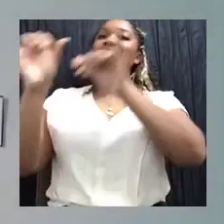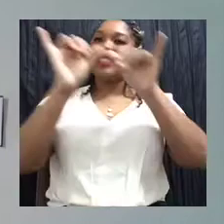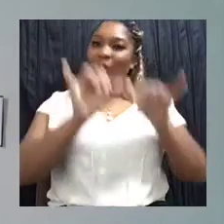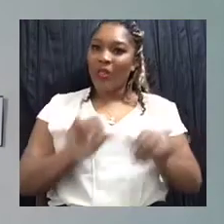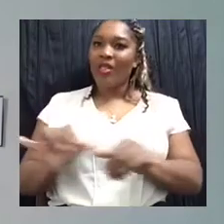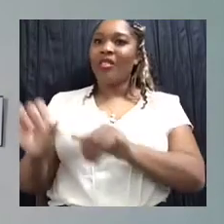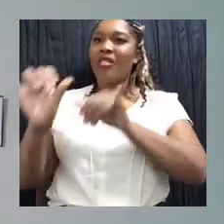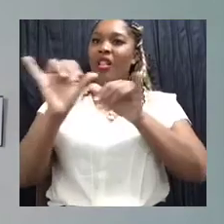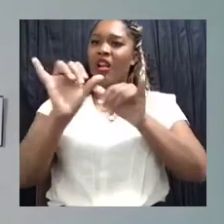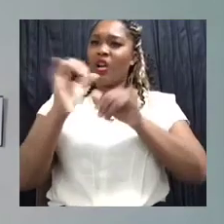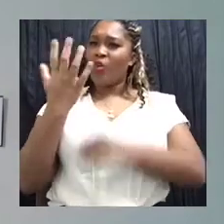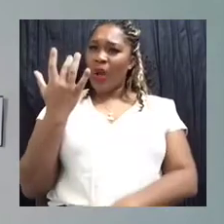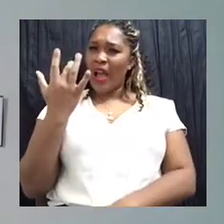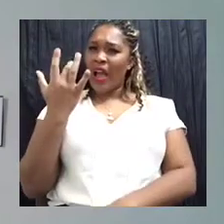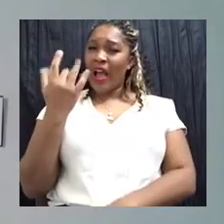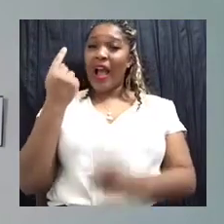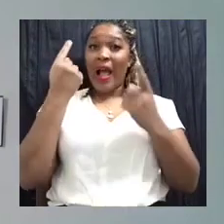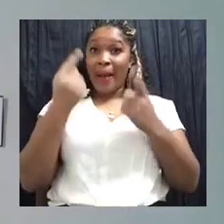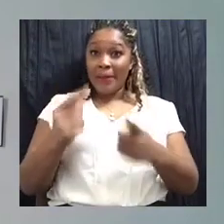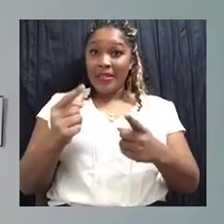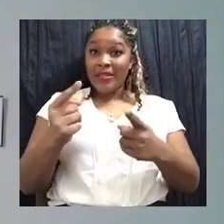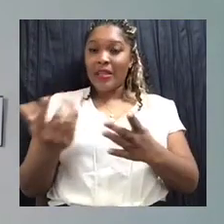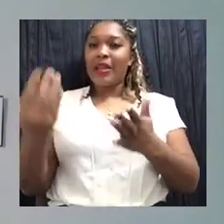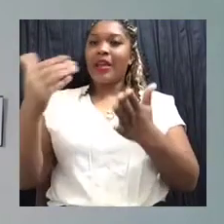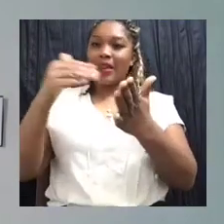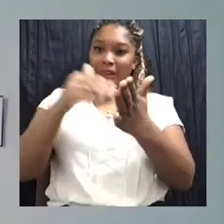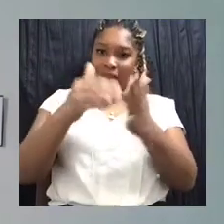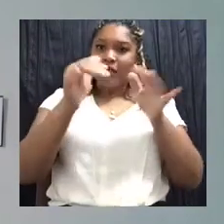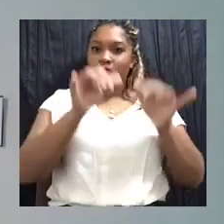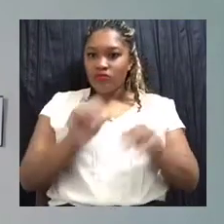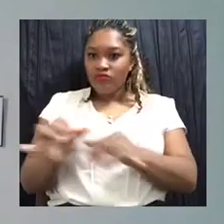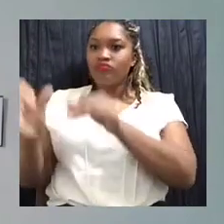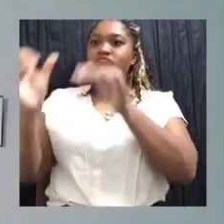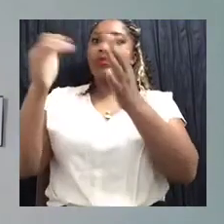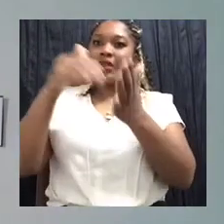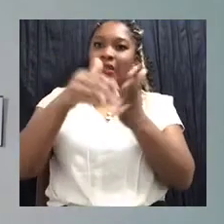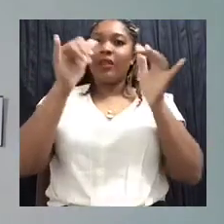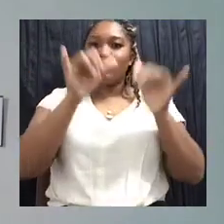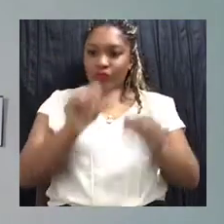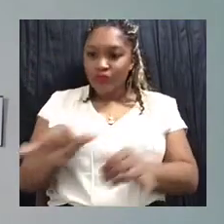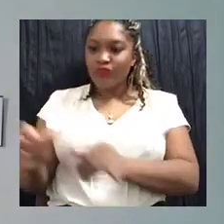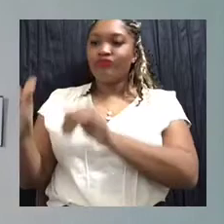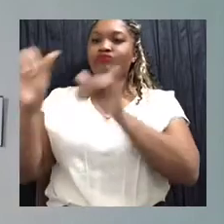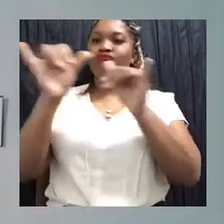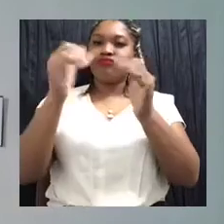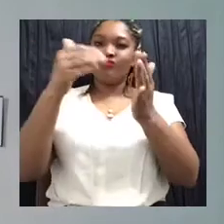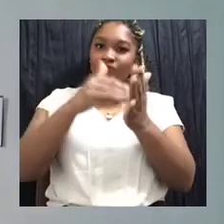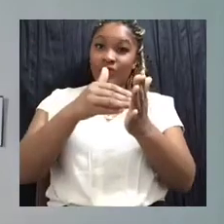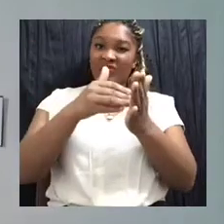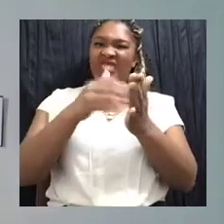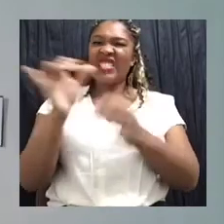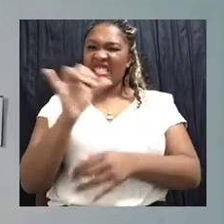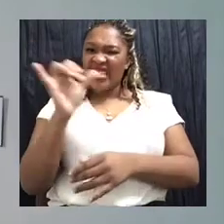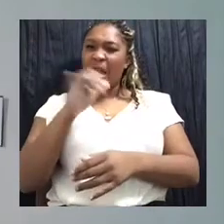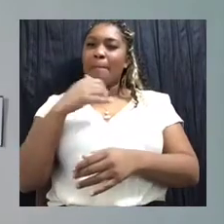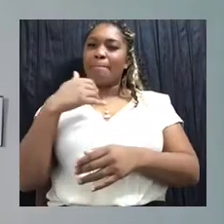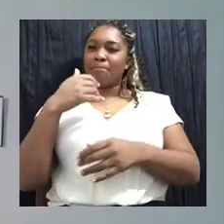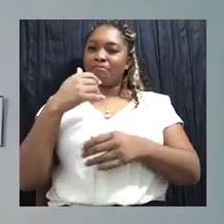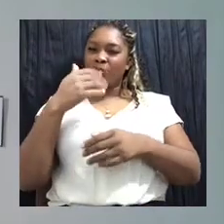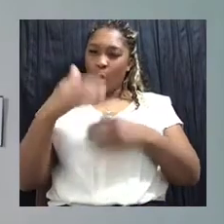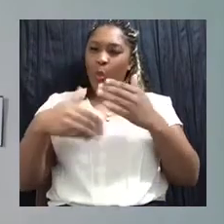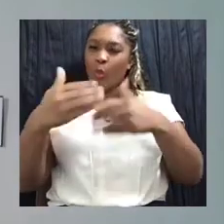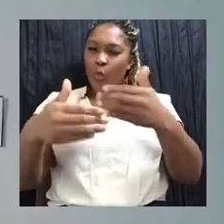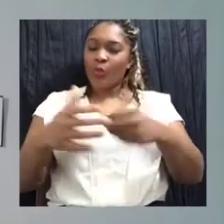because it happens again and again in the same order. And this